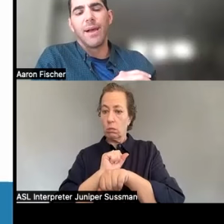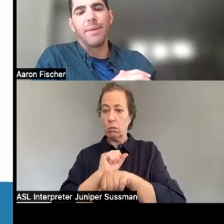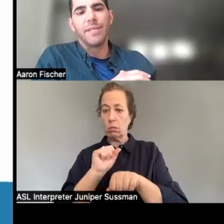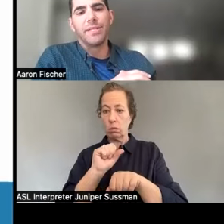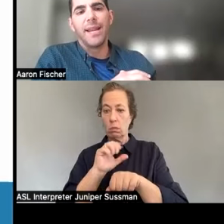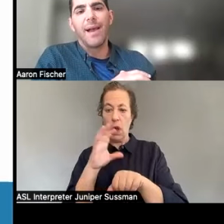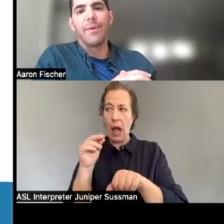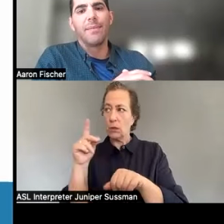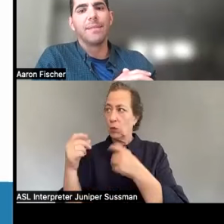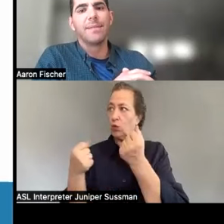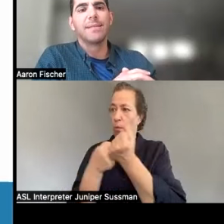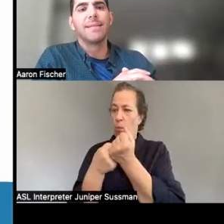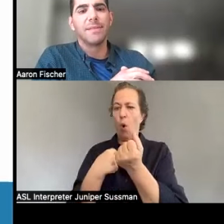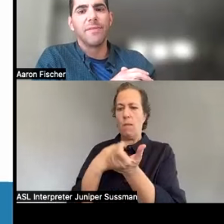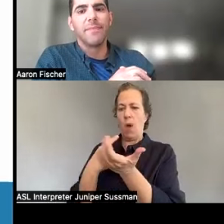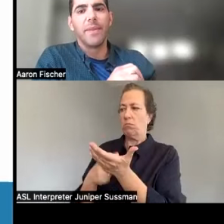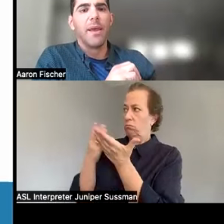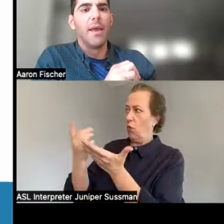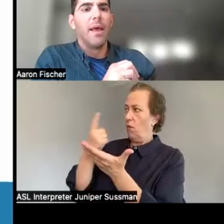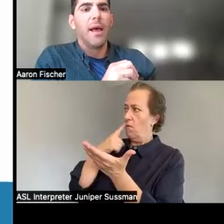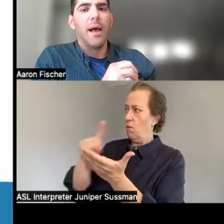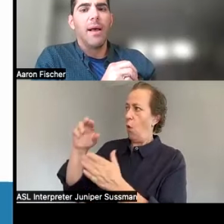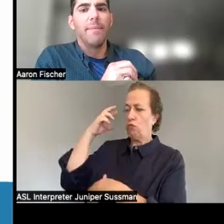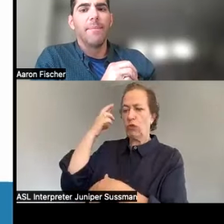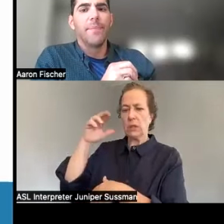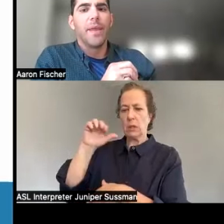reasonable accommodation and how it can be successful.